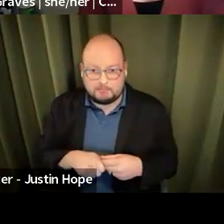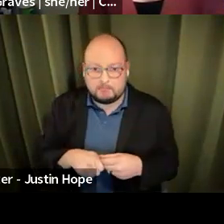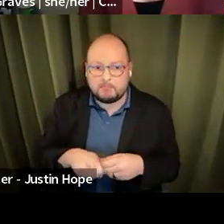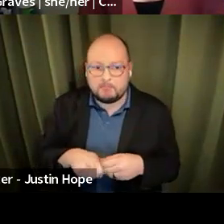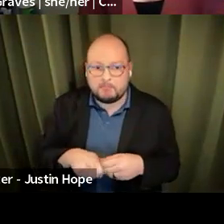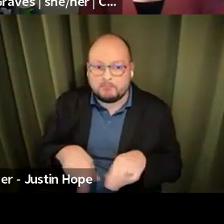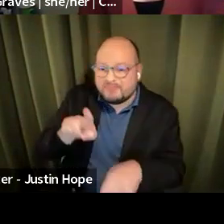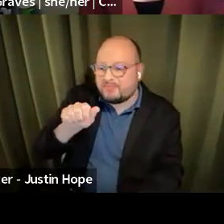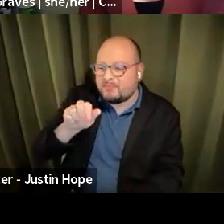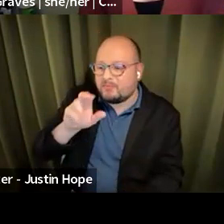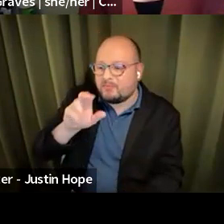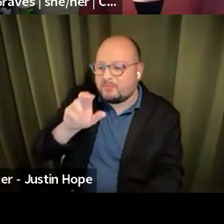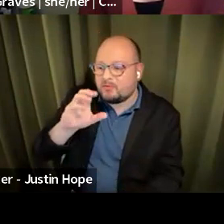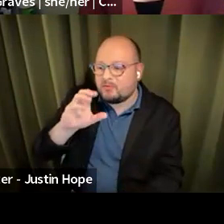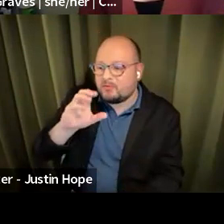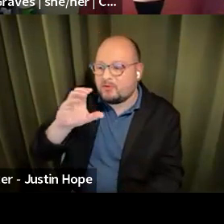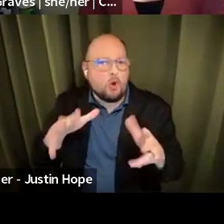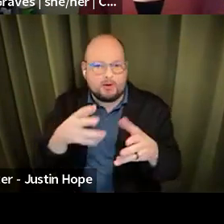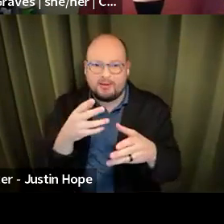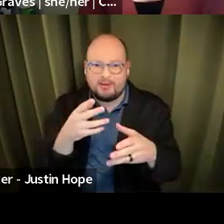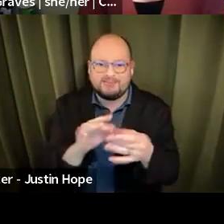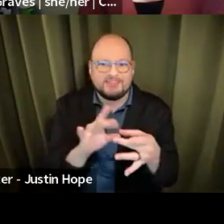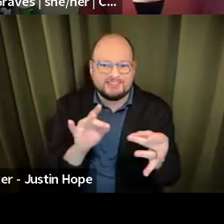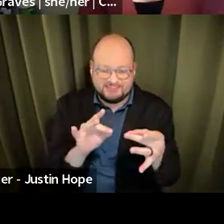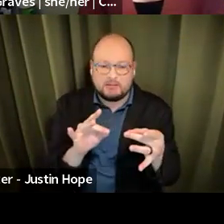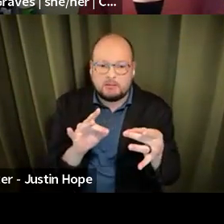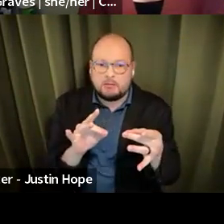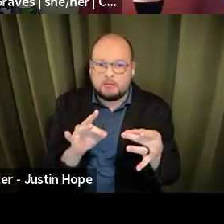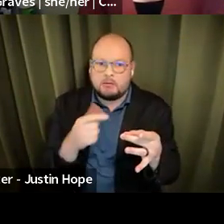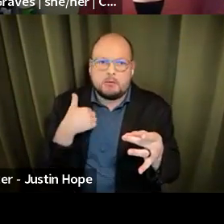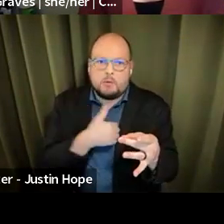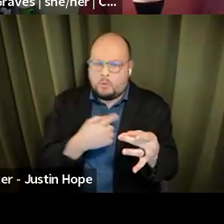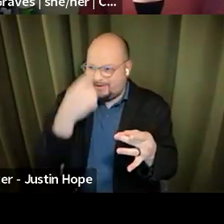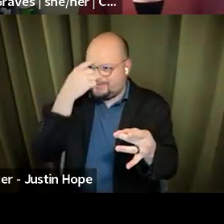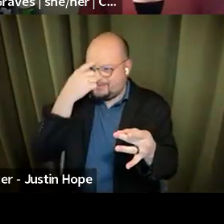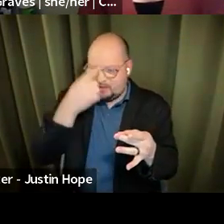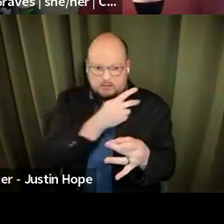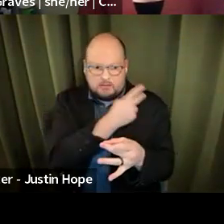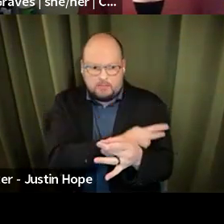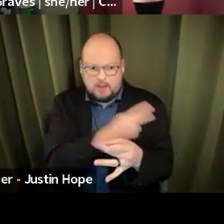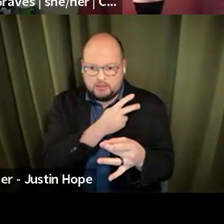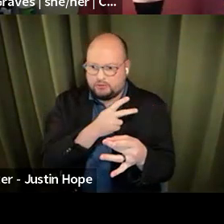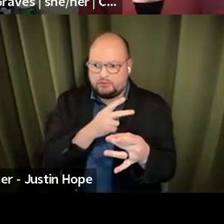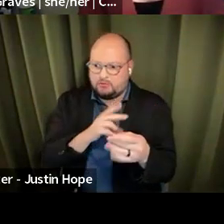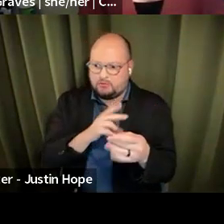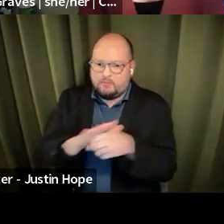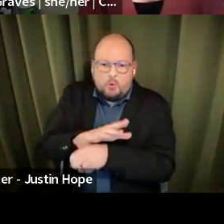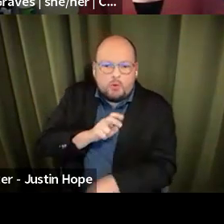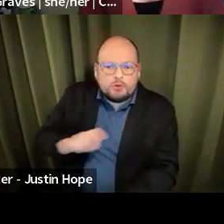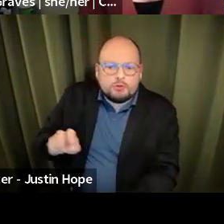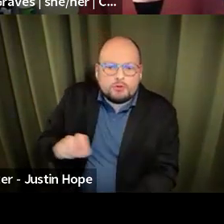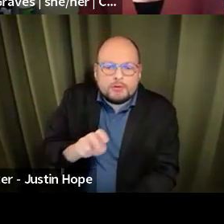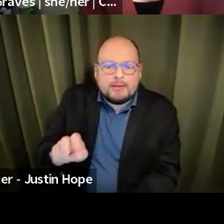journey of where patients might need services. So part of that is ensuring that we have